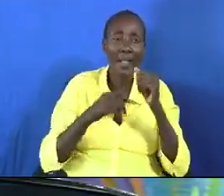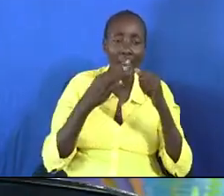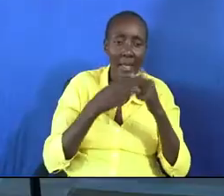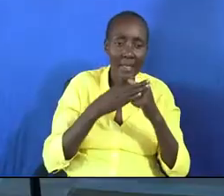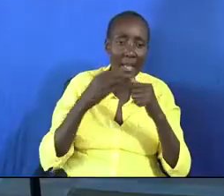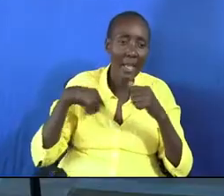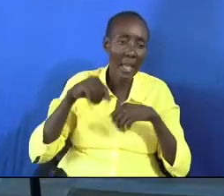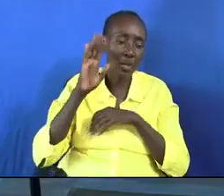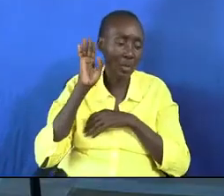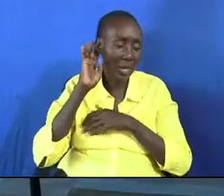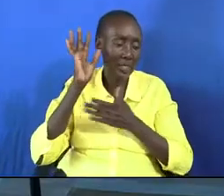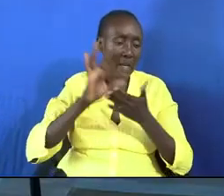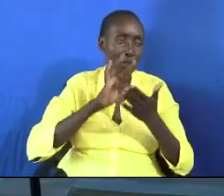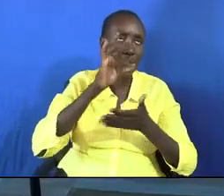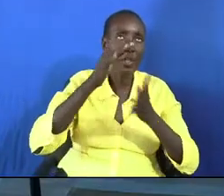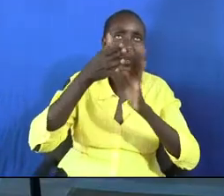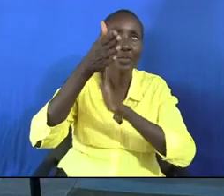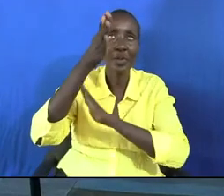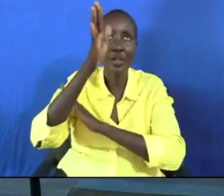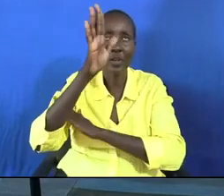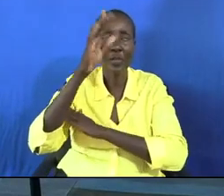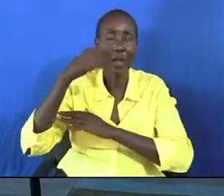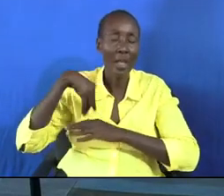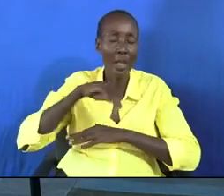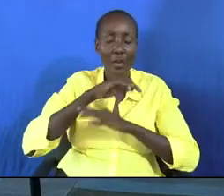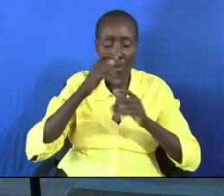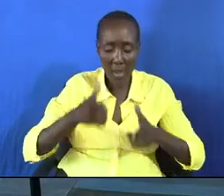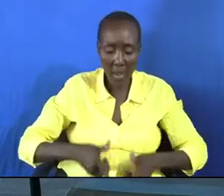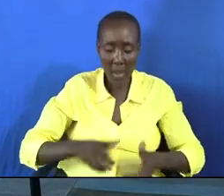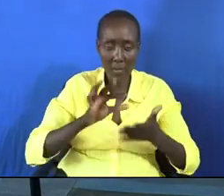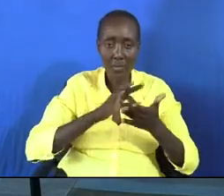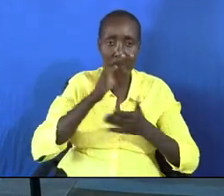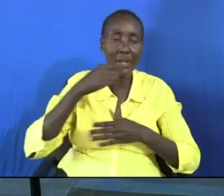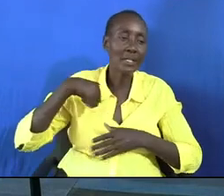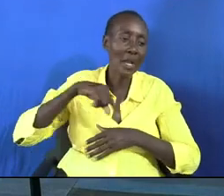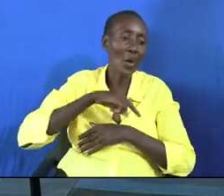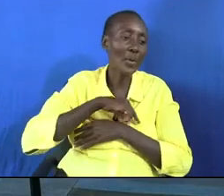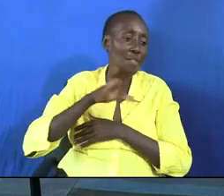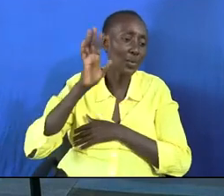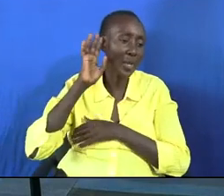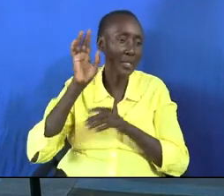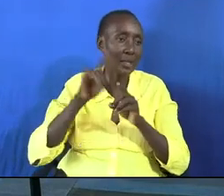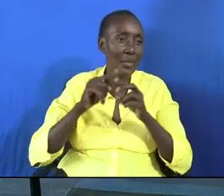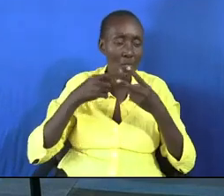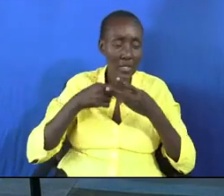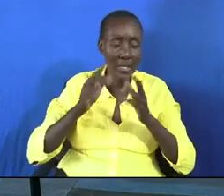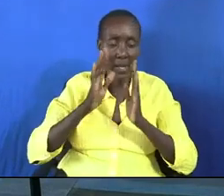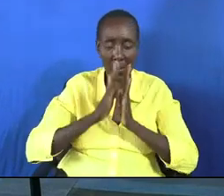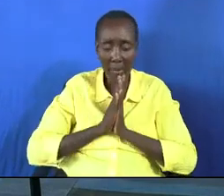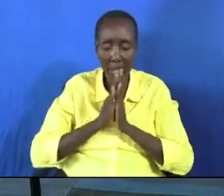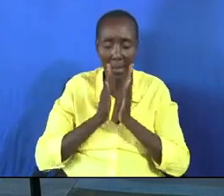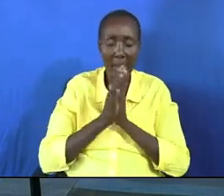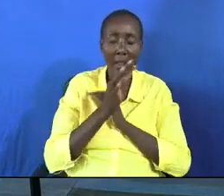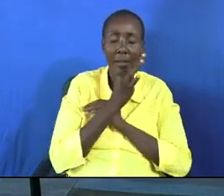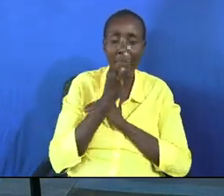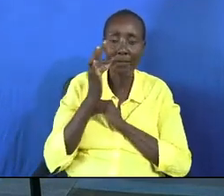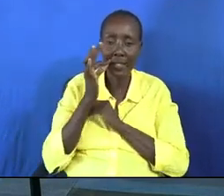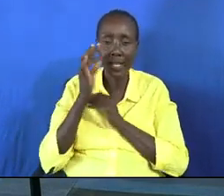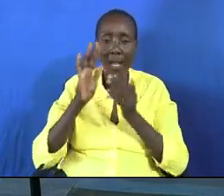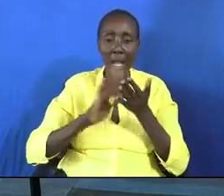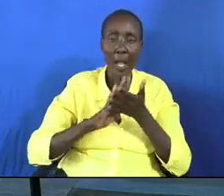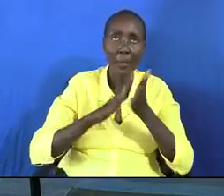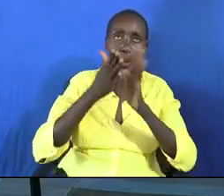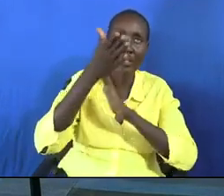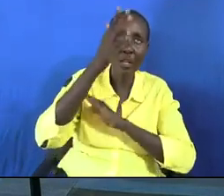we listen to the Spirit of God. And we allow our spirit to hear. And we start praying and fasting,